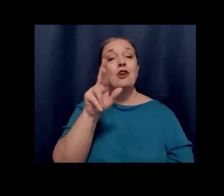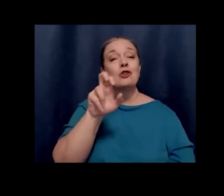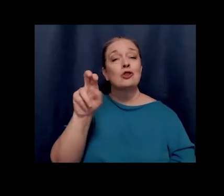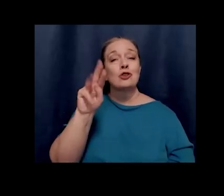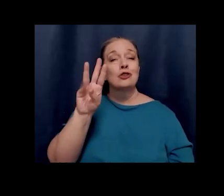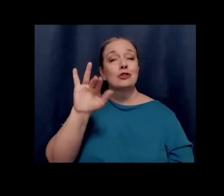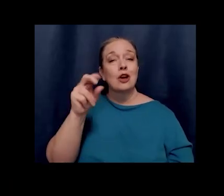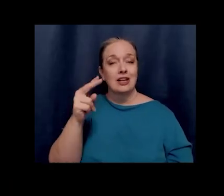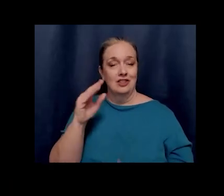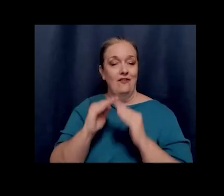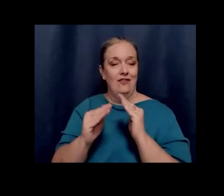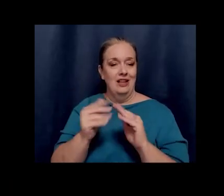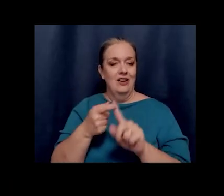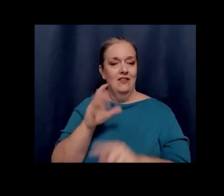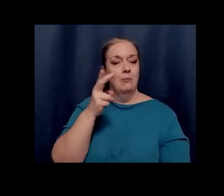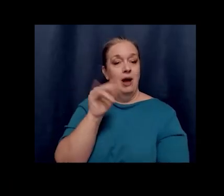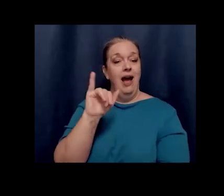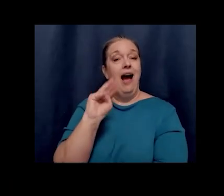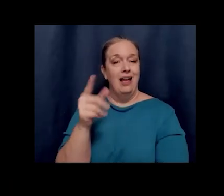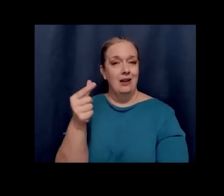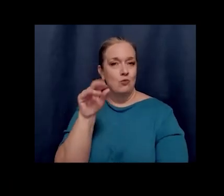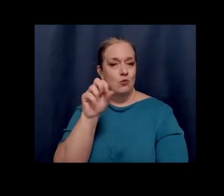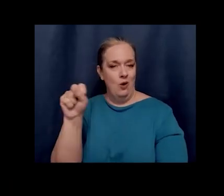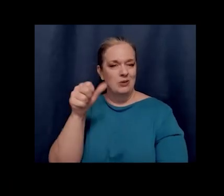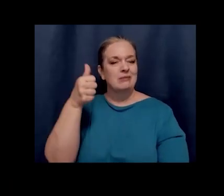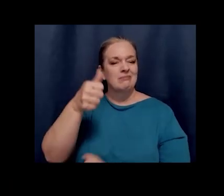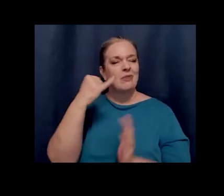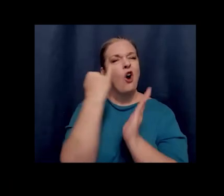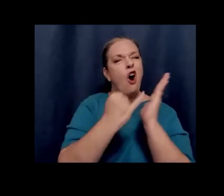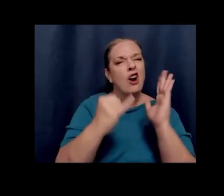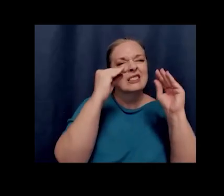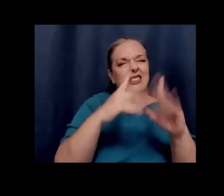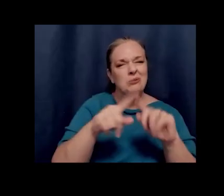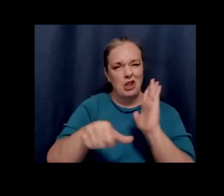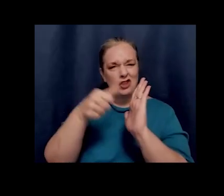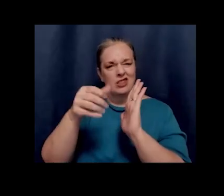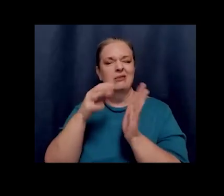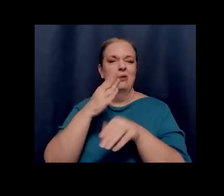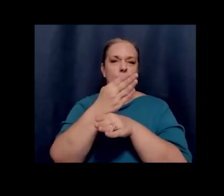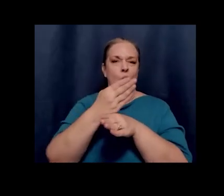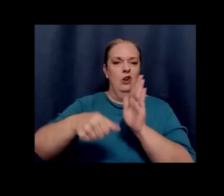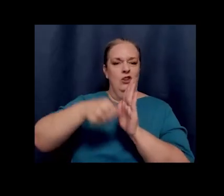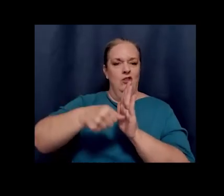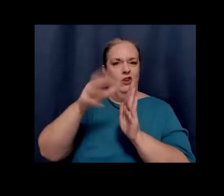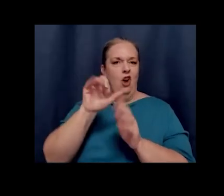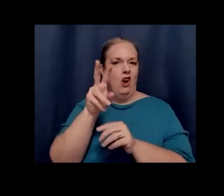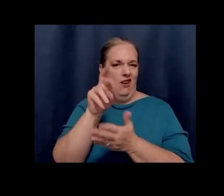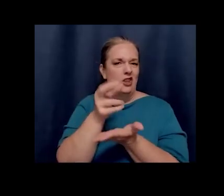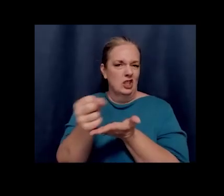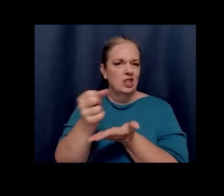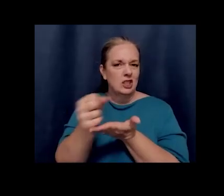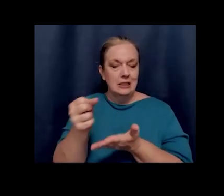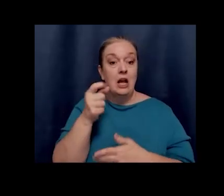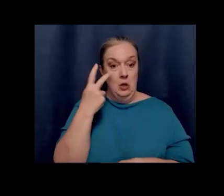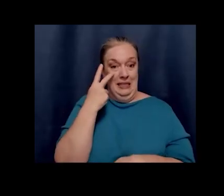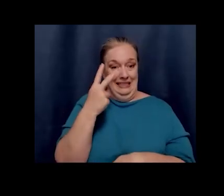Chaim Gross, arts educator and direct carver. Here he is seated in the studio he helped design, and you can see how intact